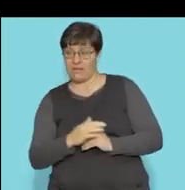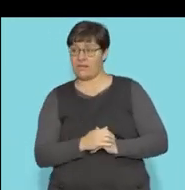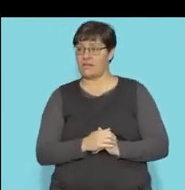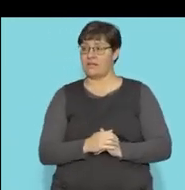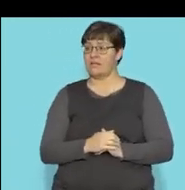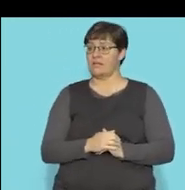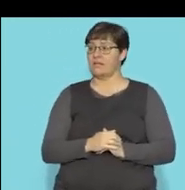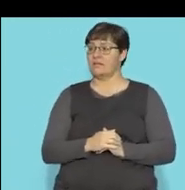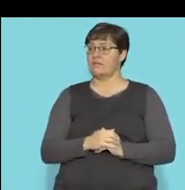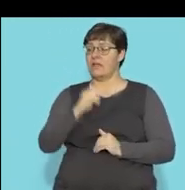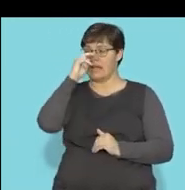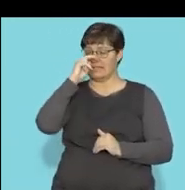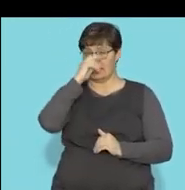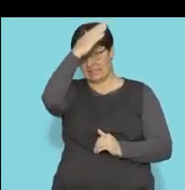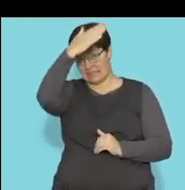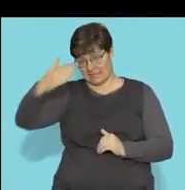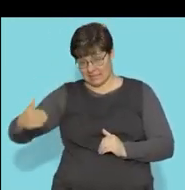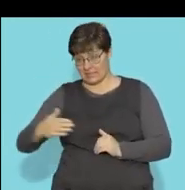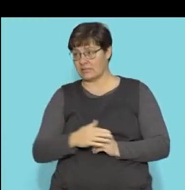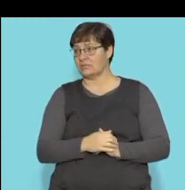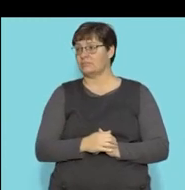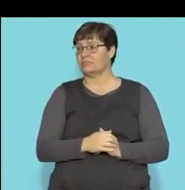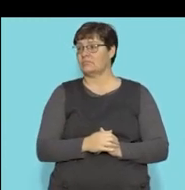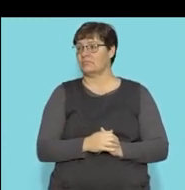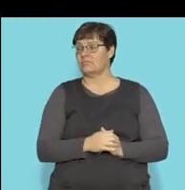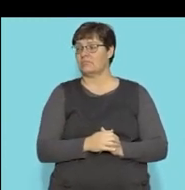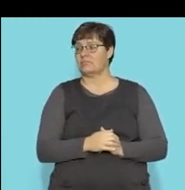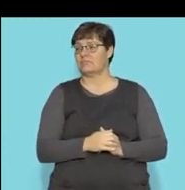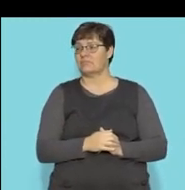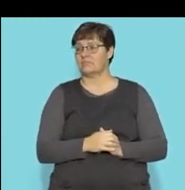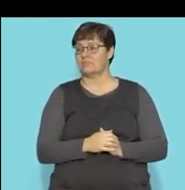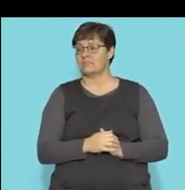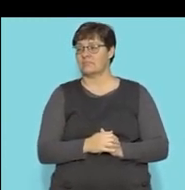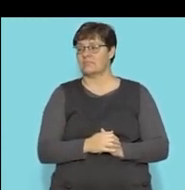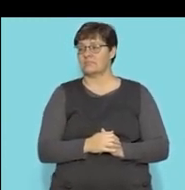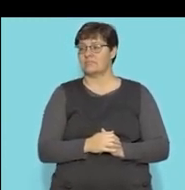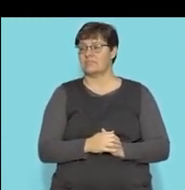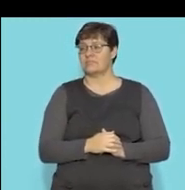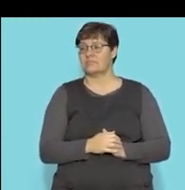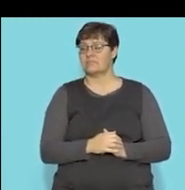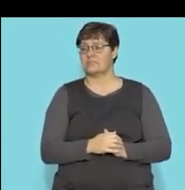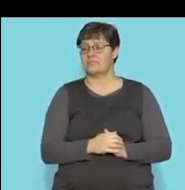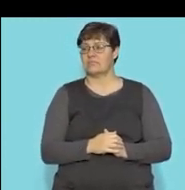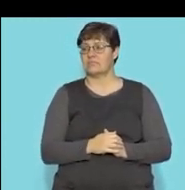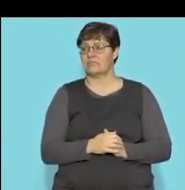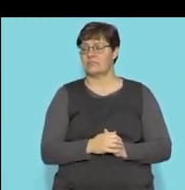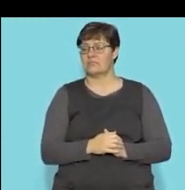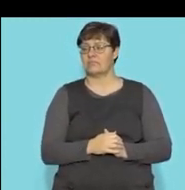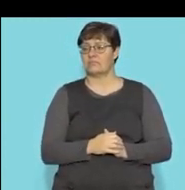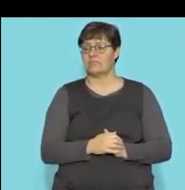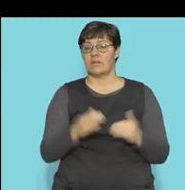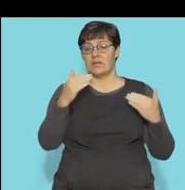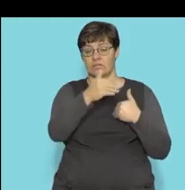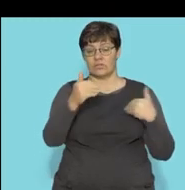slanted triangle, I need this height. So this is my slant height.